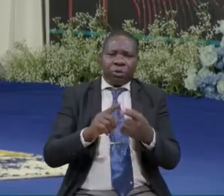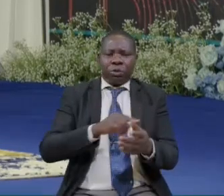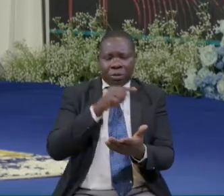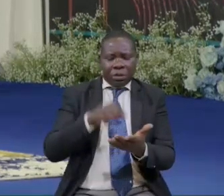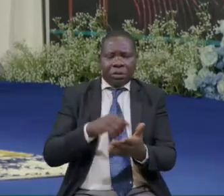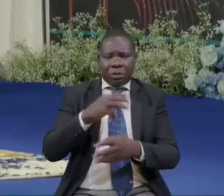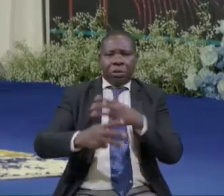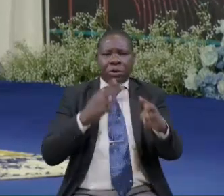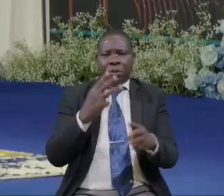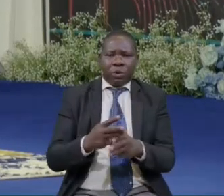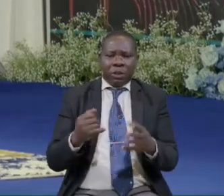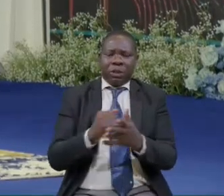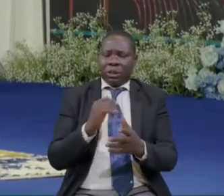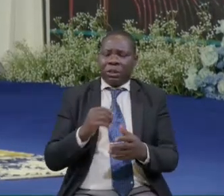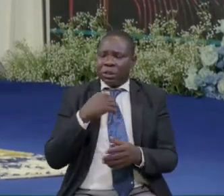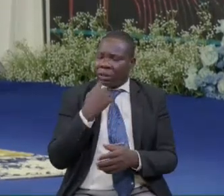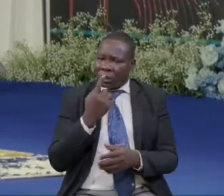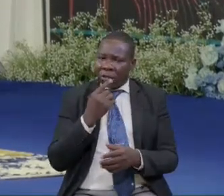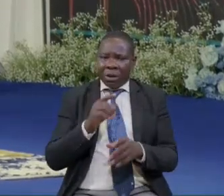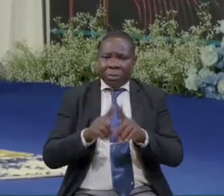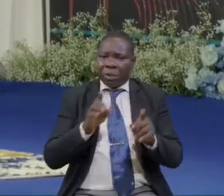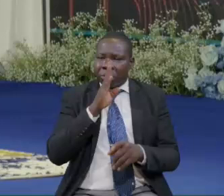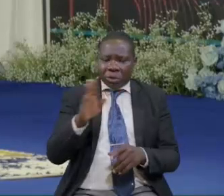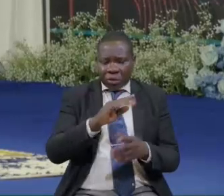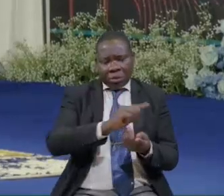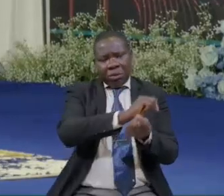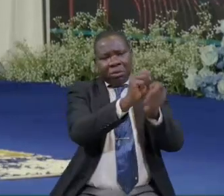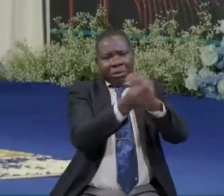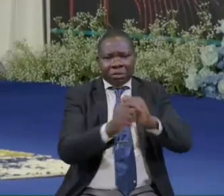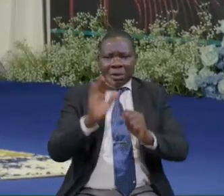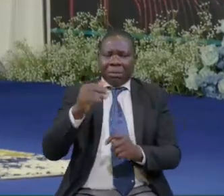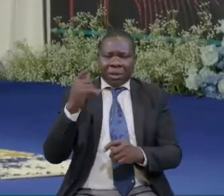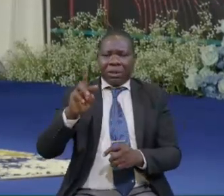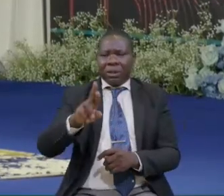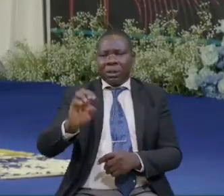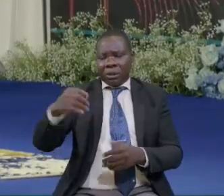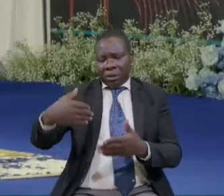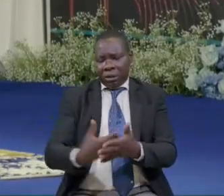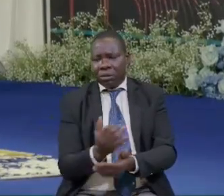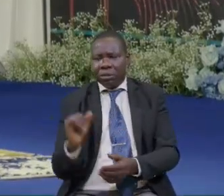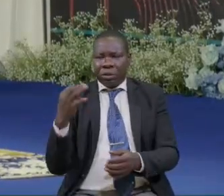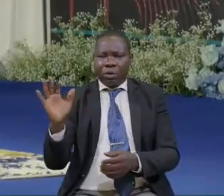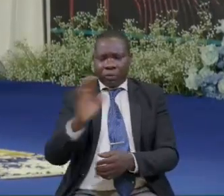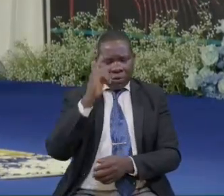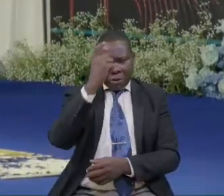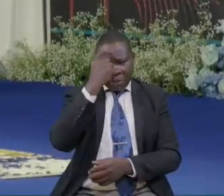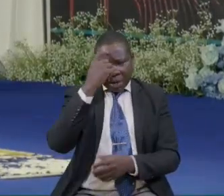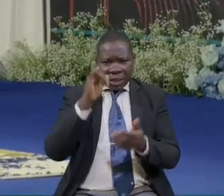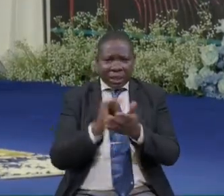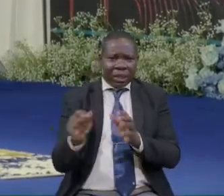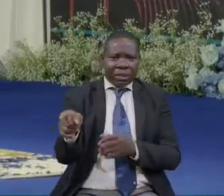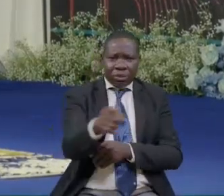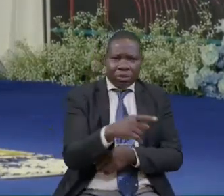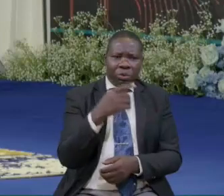says, but be ye transformed by the renewing of your mind, that ye may